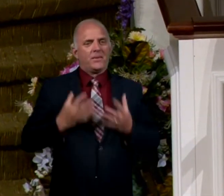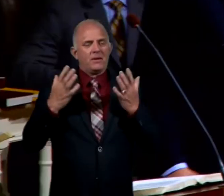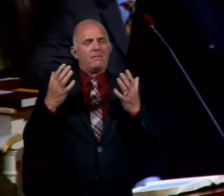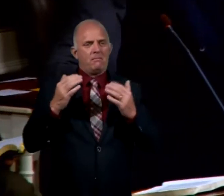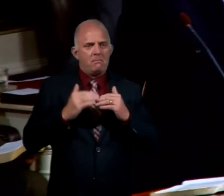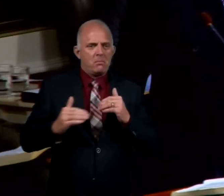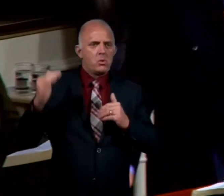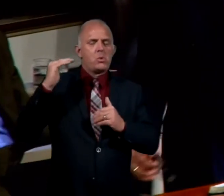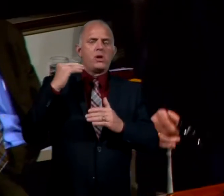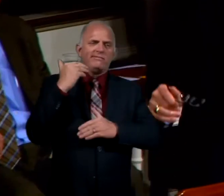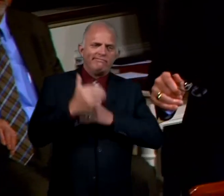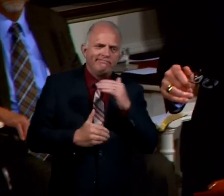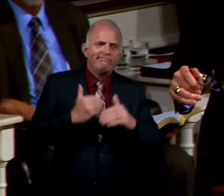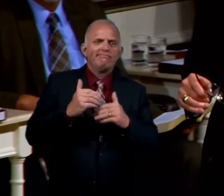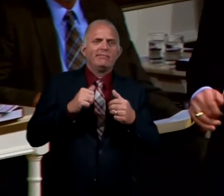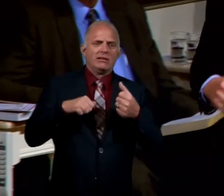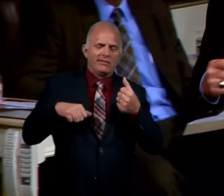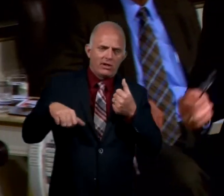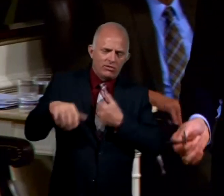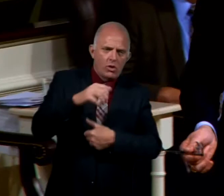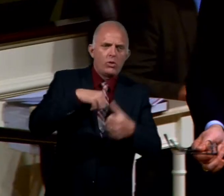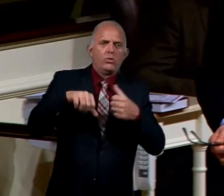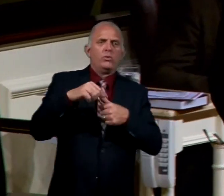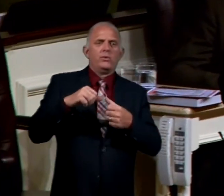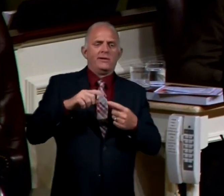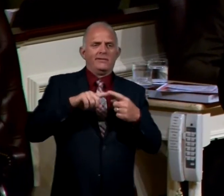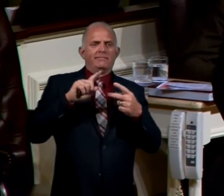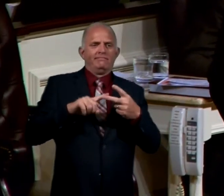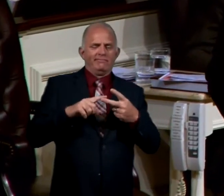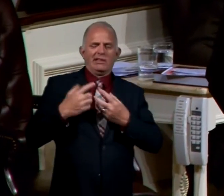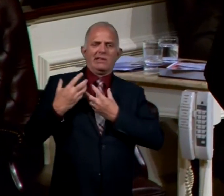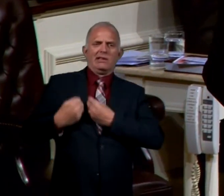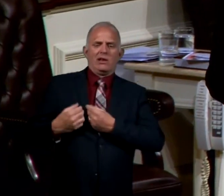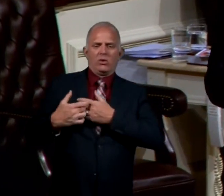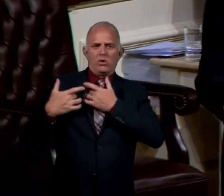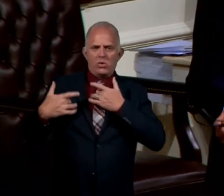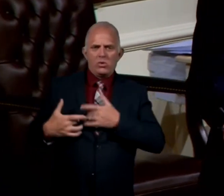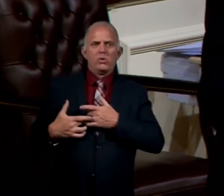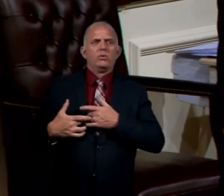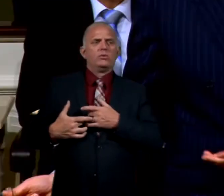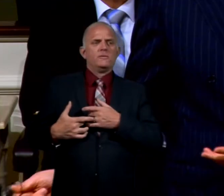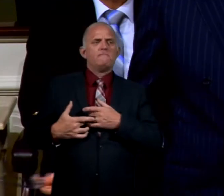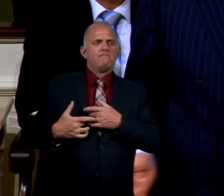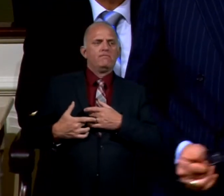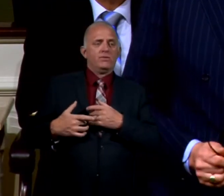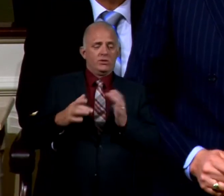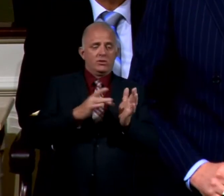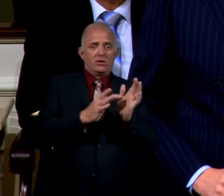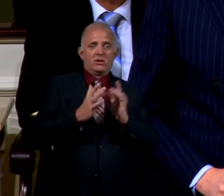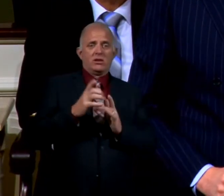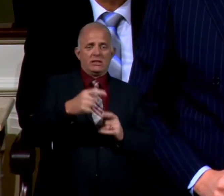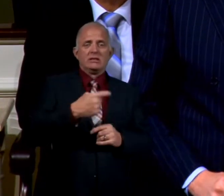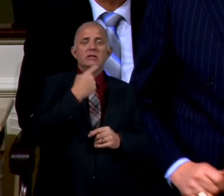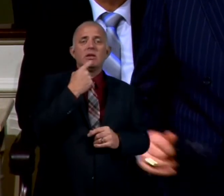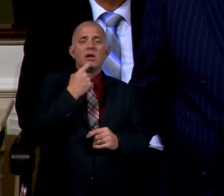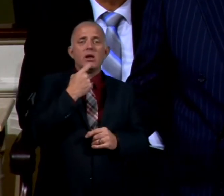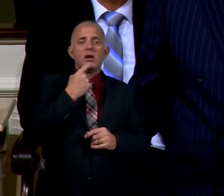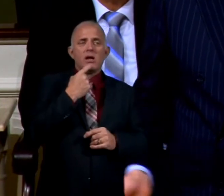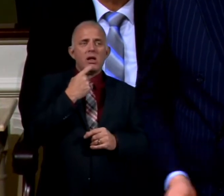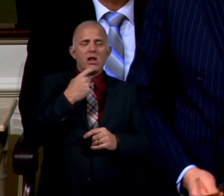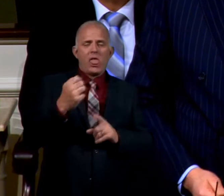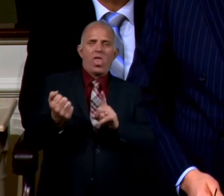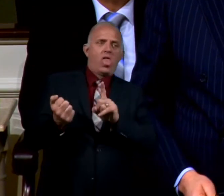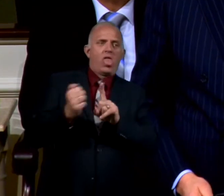kind one to another. And then number two, tenderhearted. Jesus said when he was attacked by a tricky-ricky lawyer